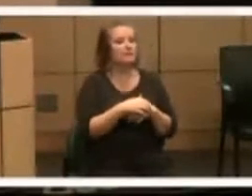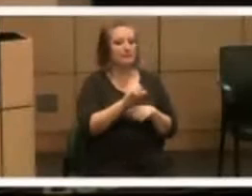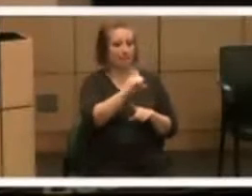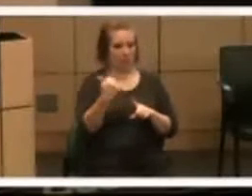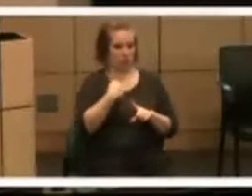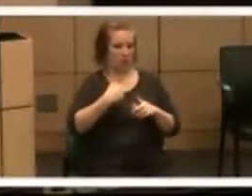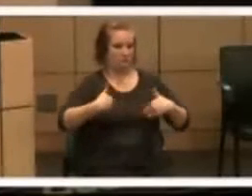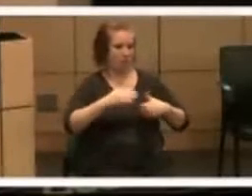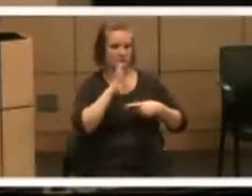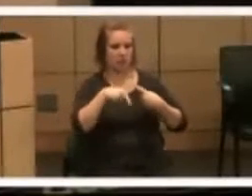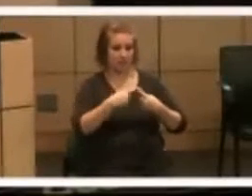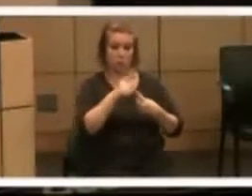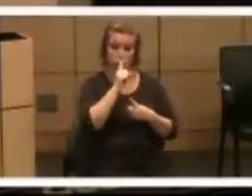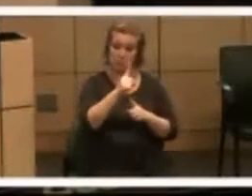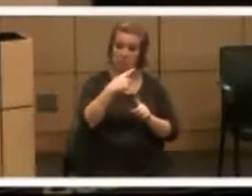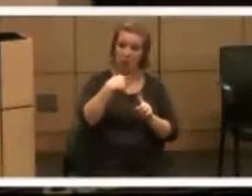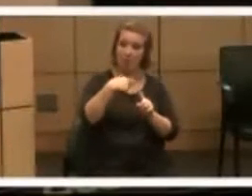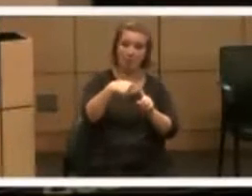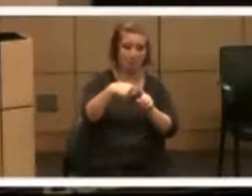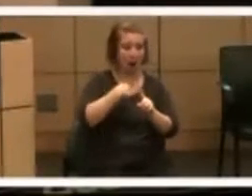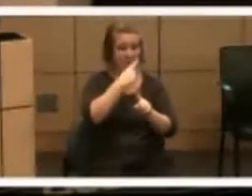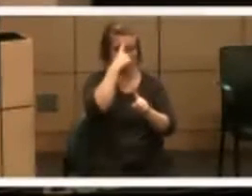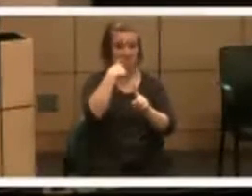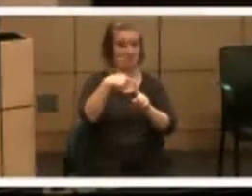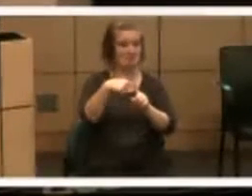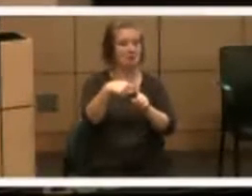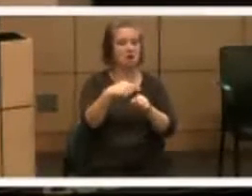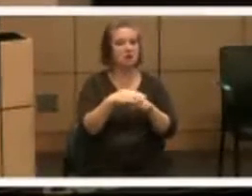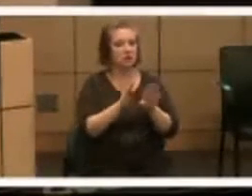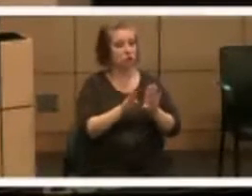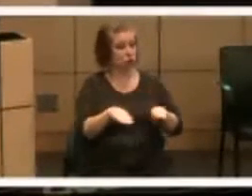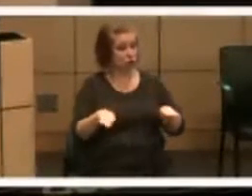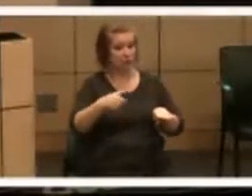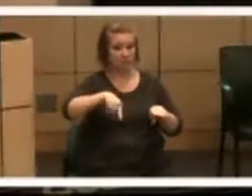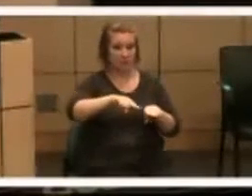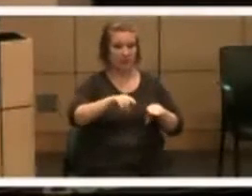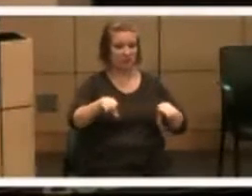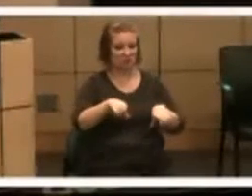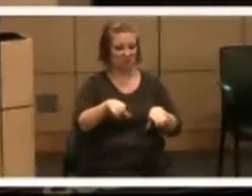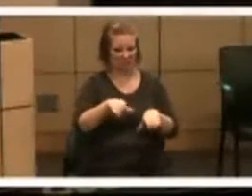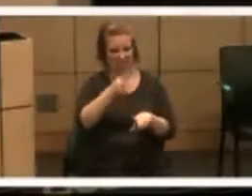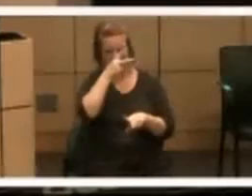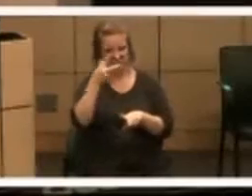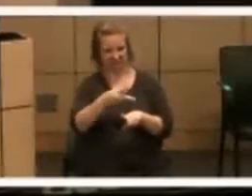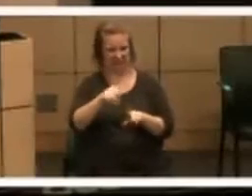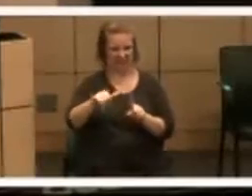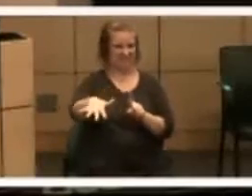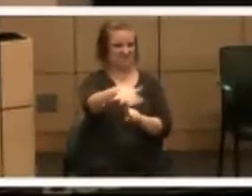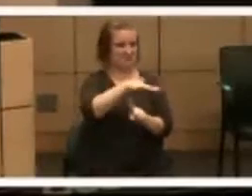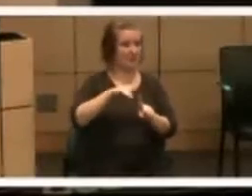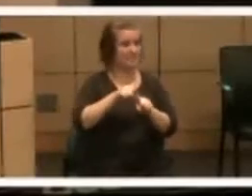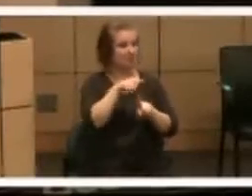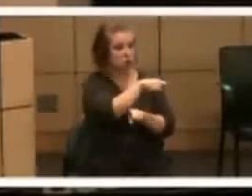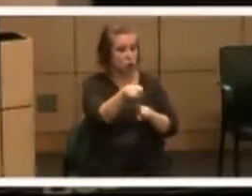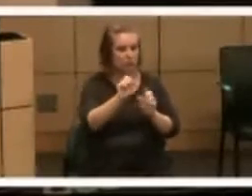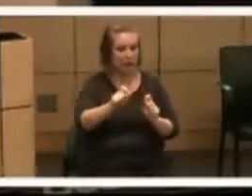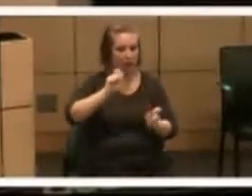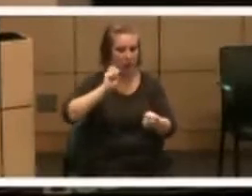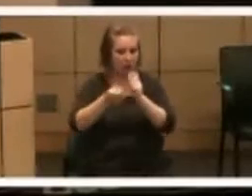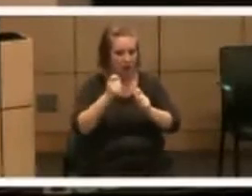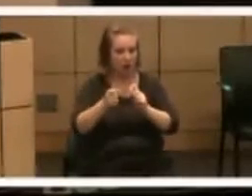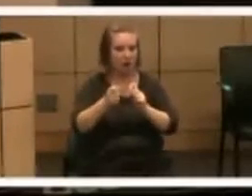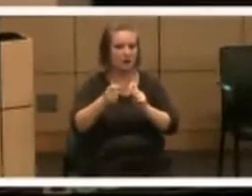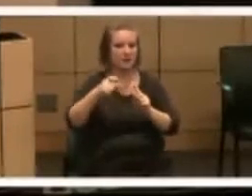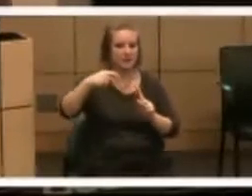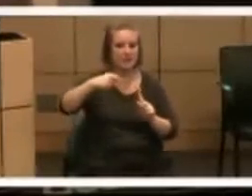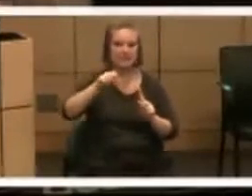really encouraging in my view, is so children are performing really poorly in these environments, but you can manipulate the acoustics of the signal